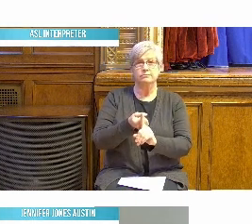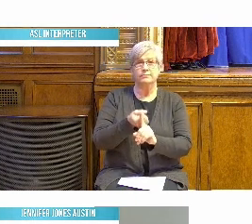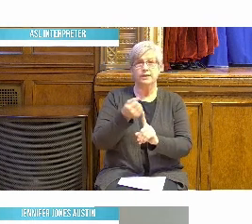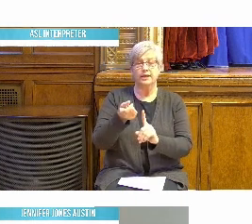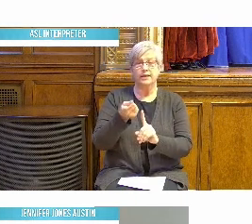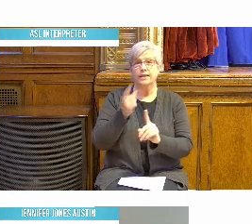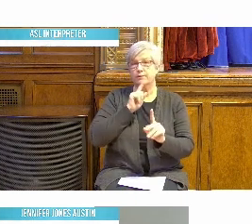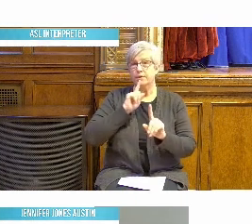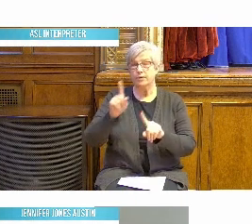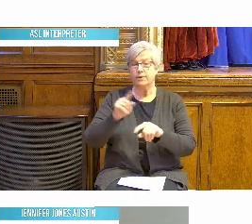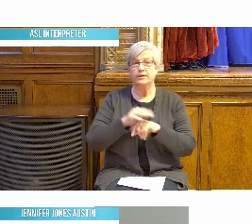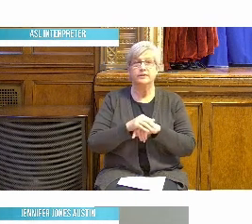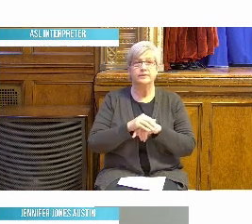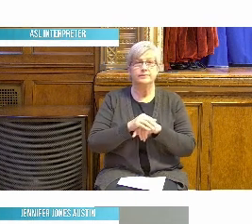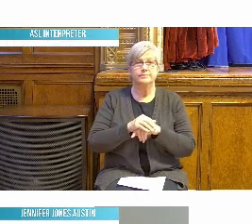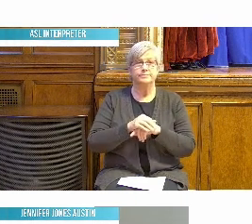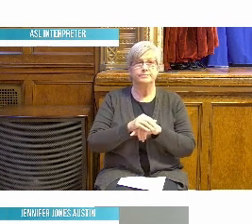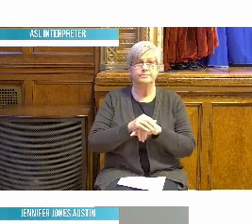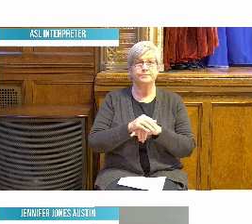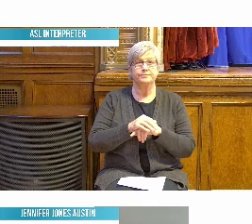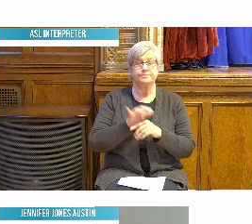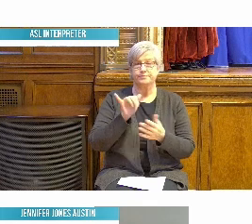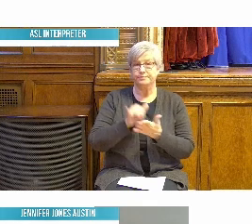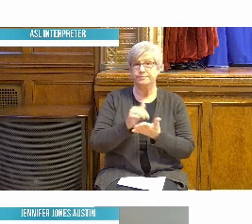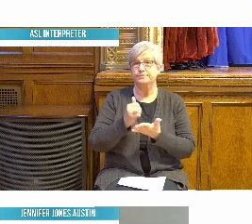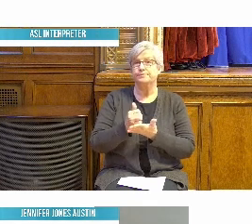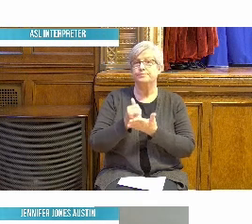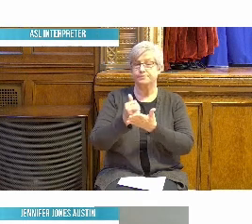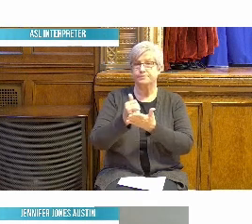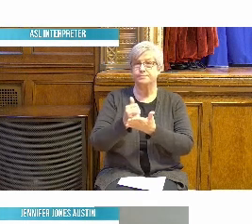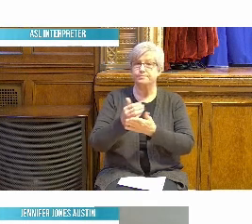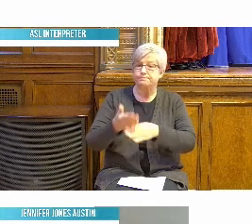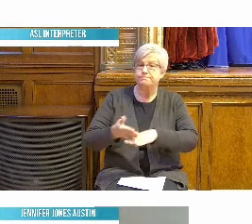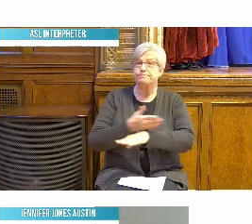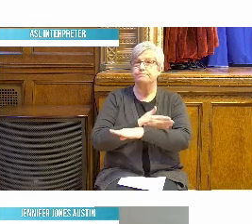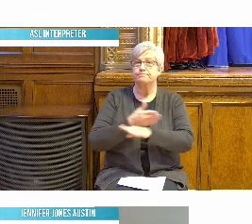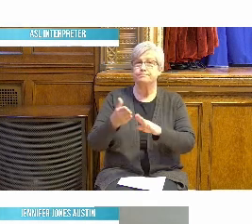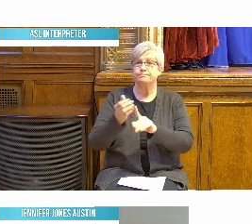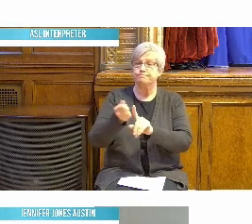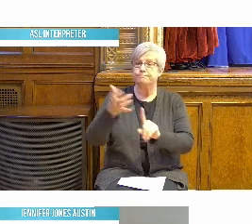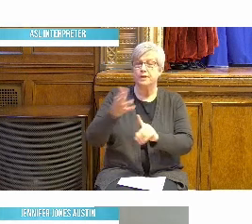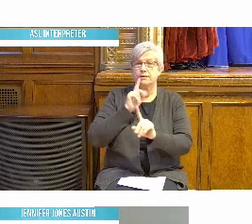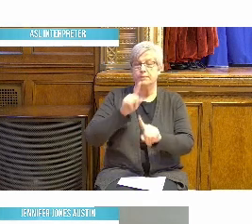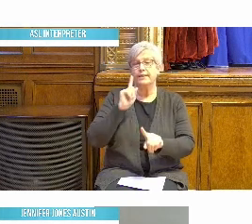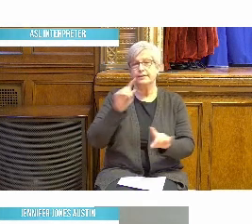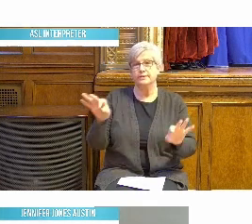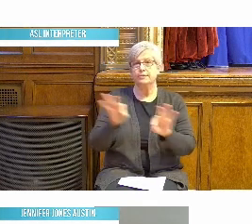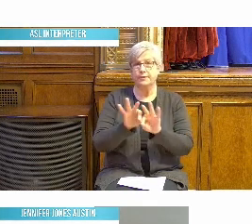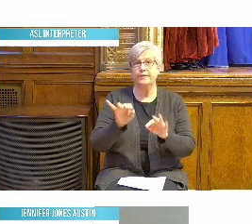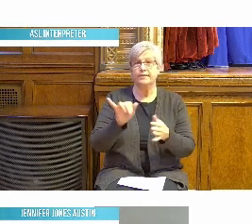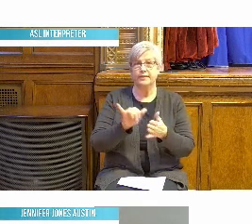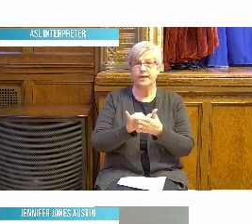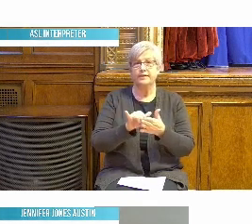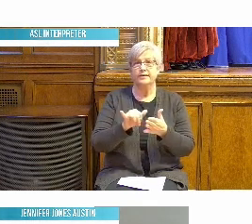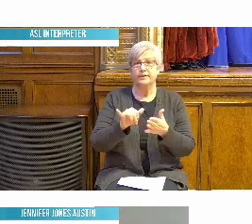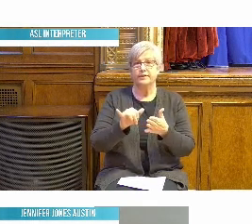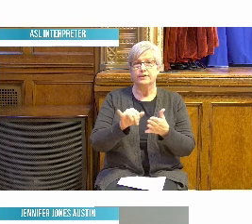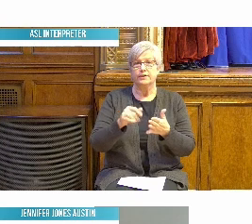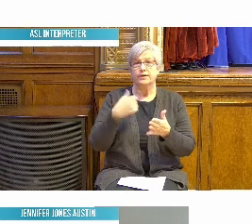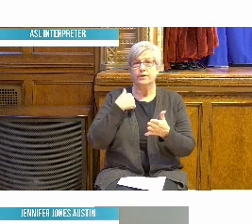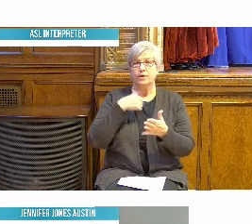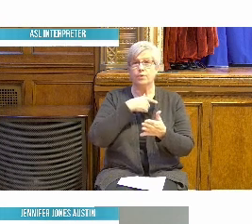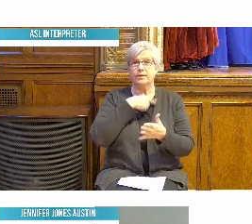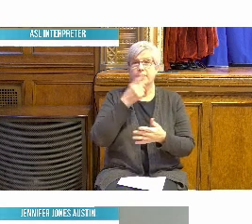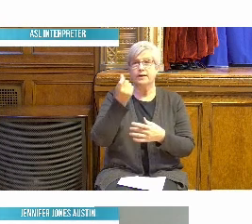this report and that will inform the report. I think it's really important. that we really